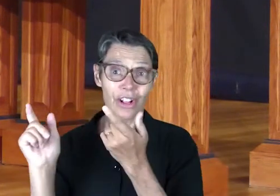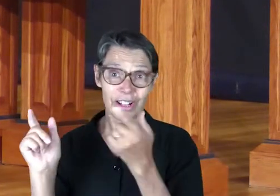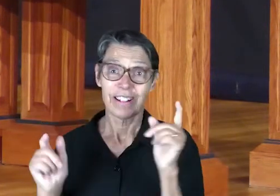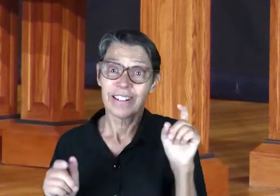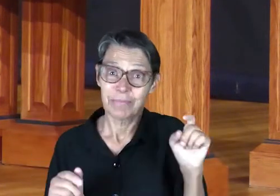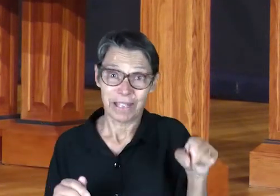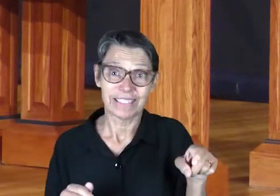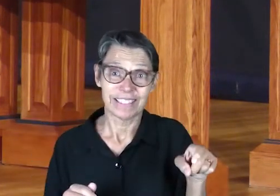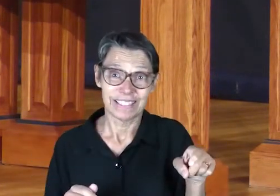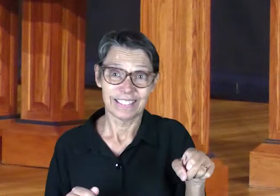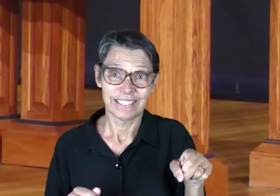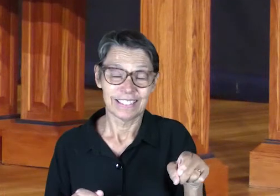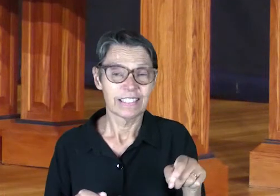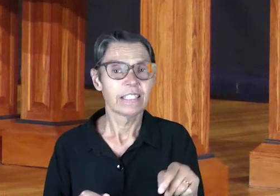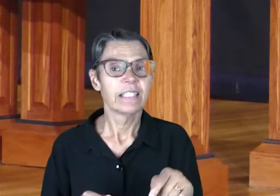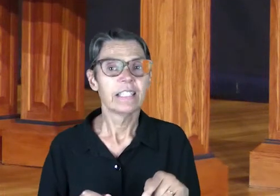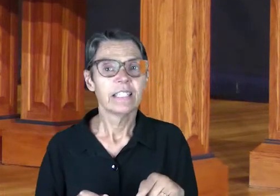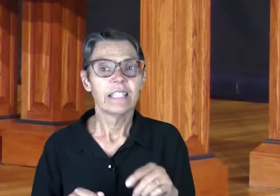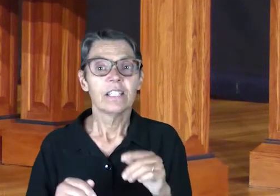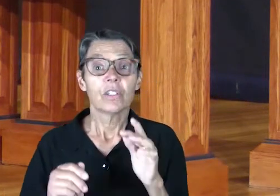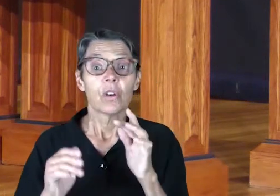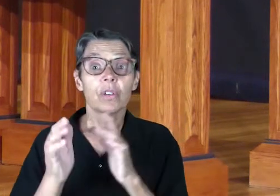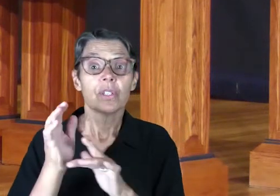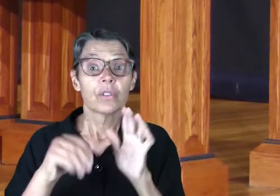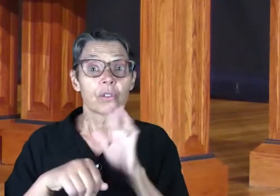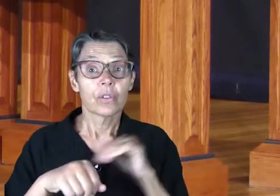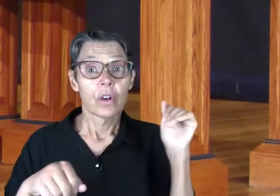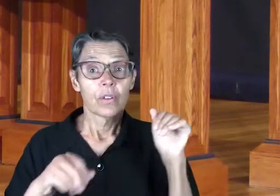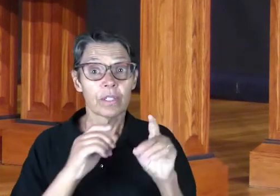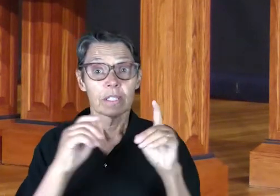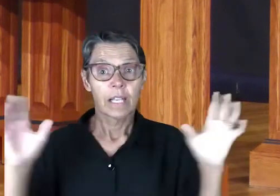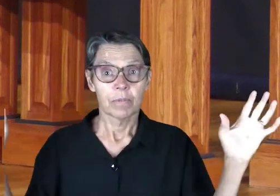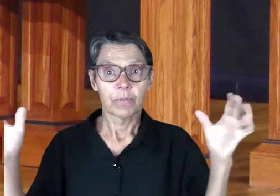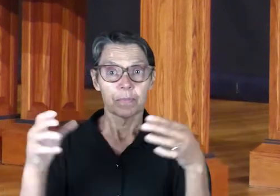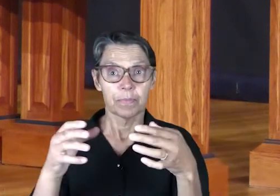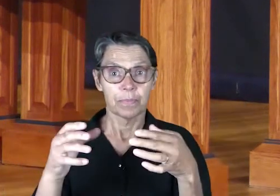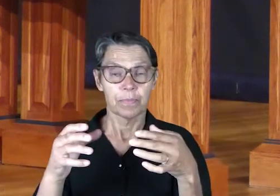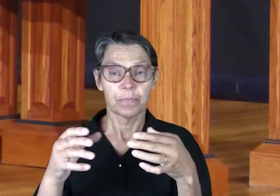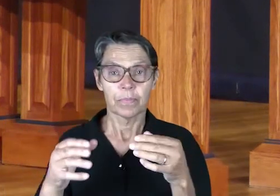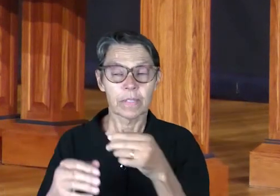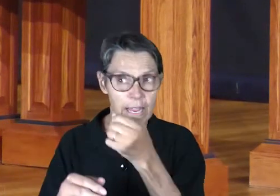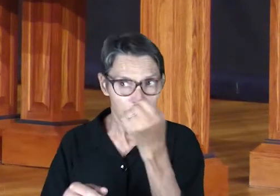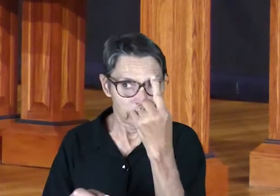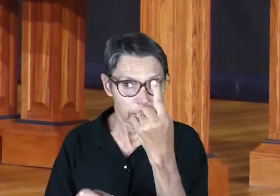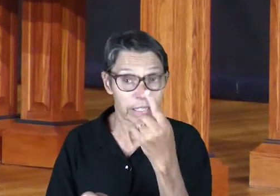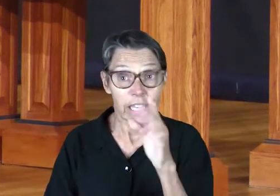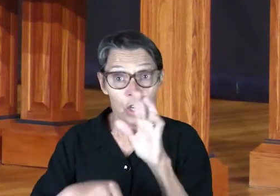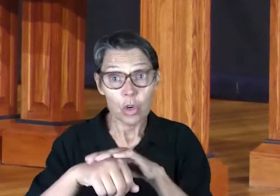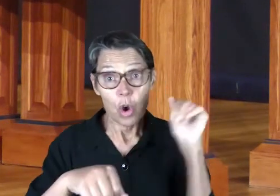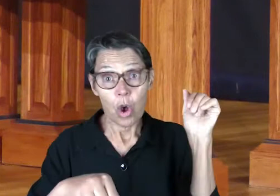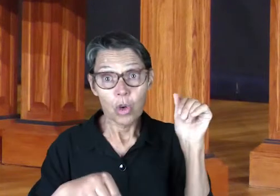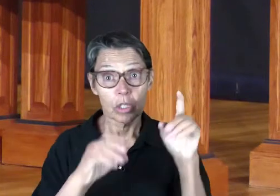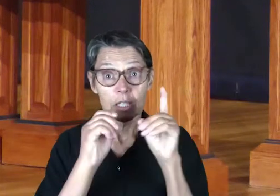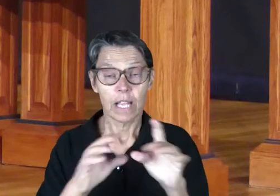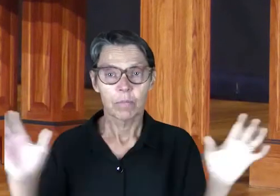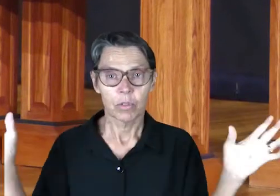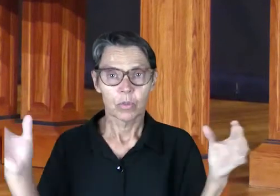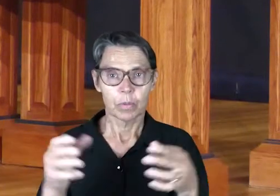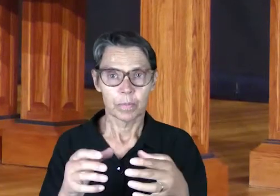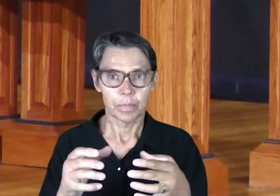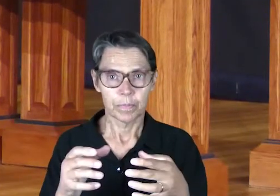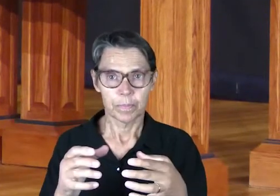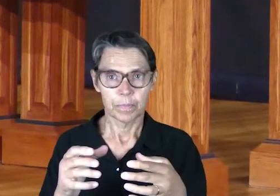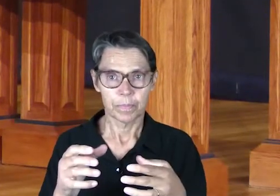and the servant of all. And it says he calls the disciples together. Okay, here is what I want you to hear.